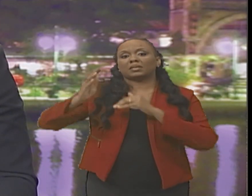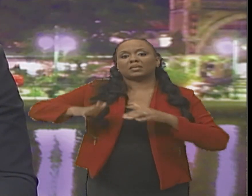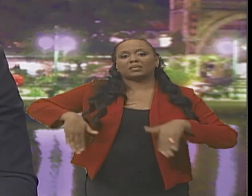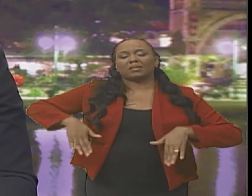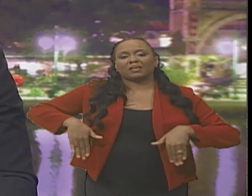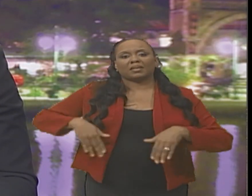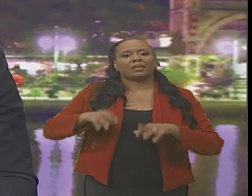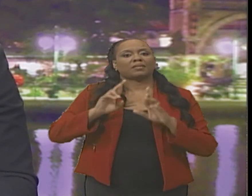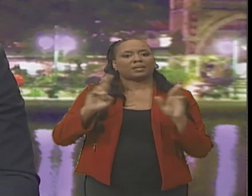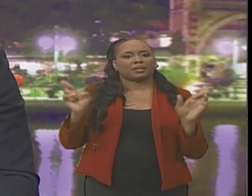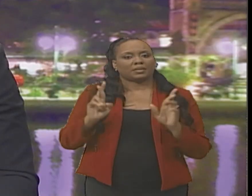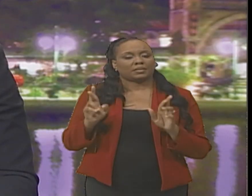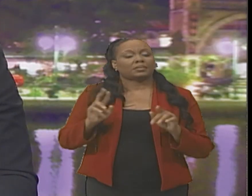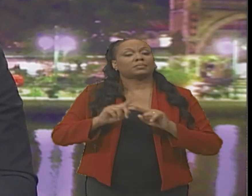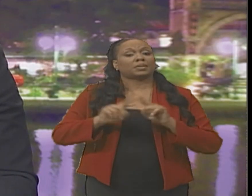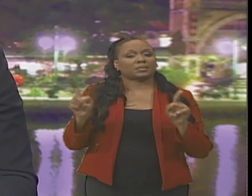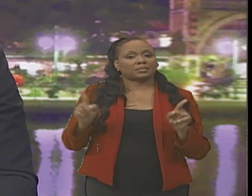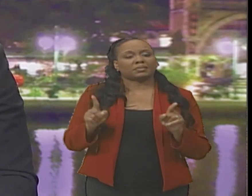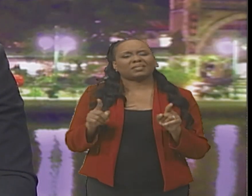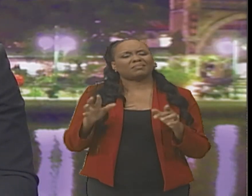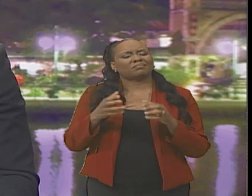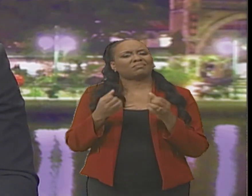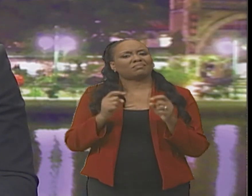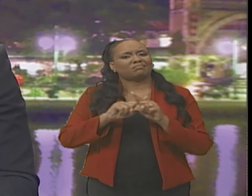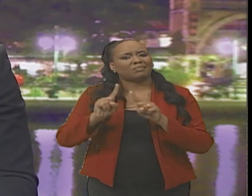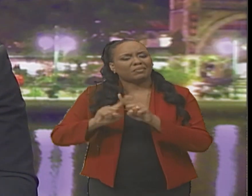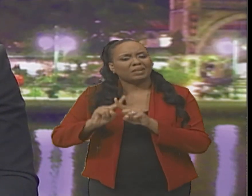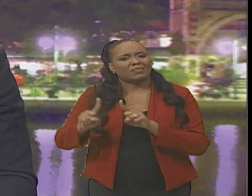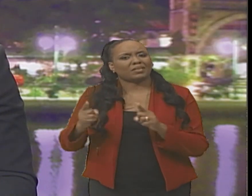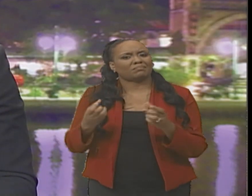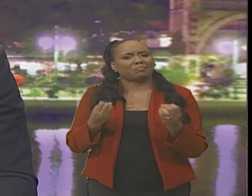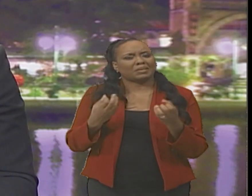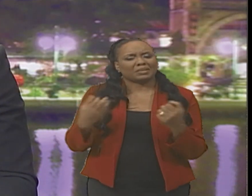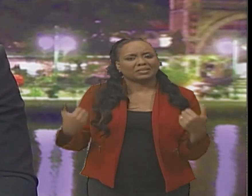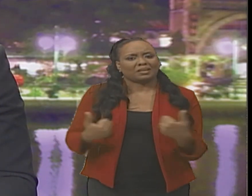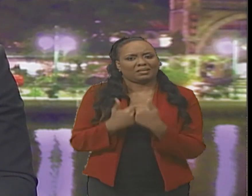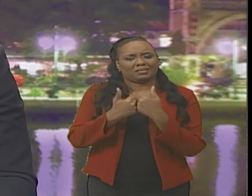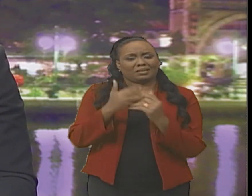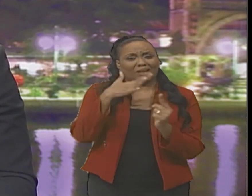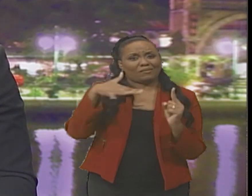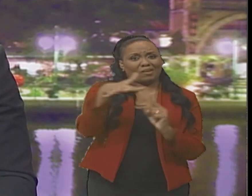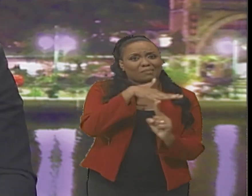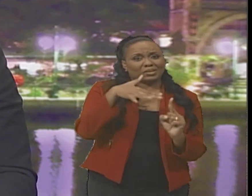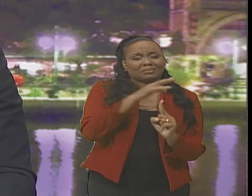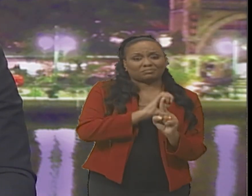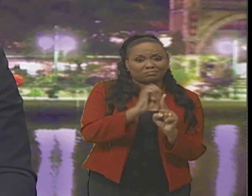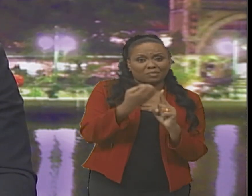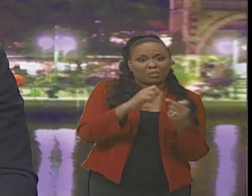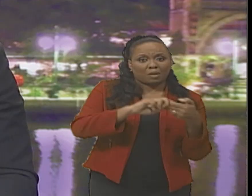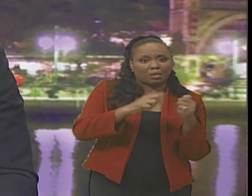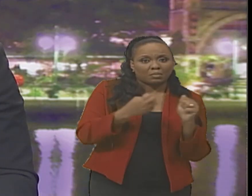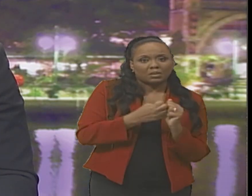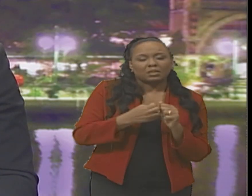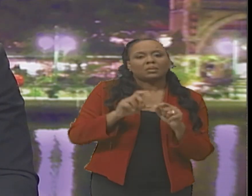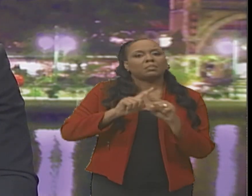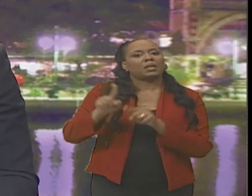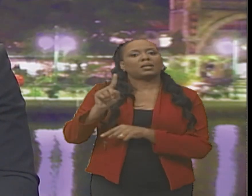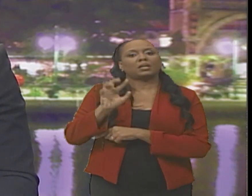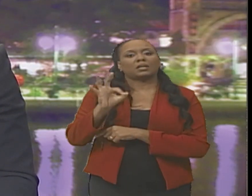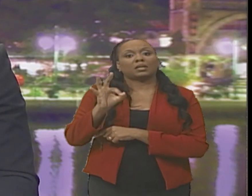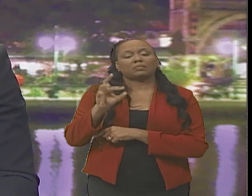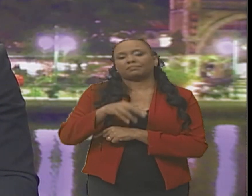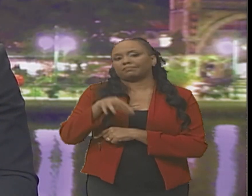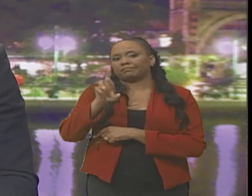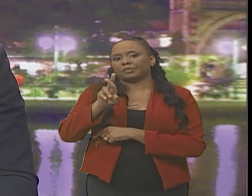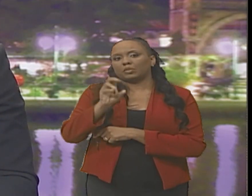of a slight delay due to several challenges. Now, he says in addition to the environmental problems which are being addressed, the roof also